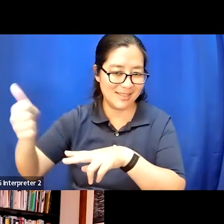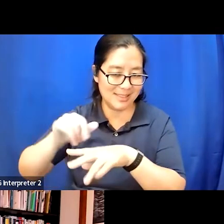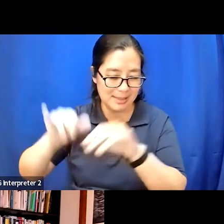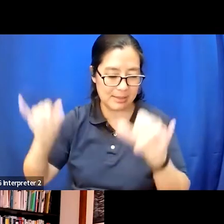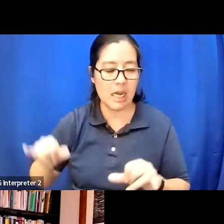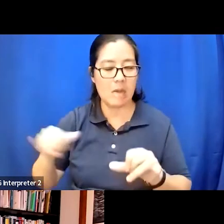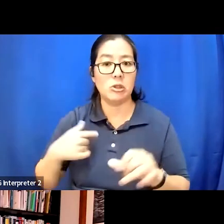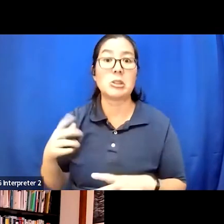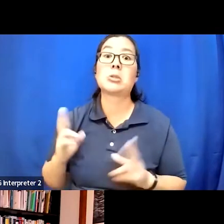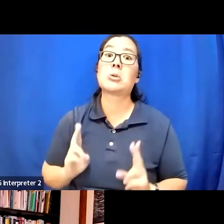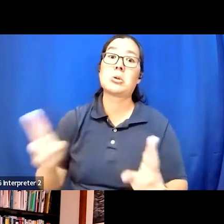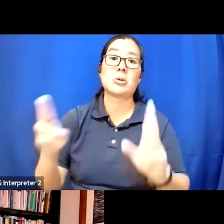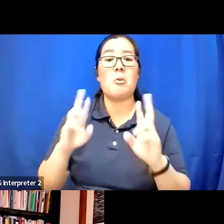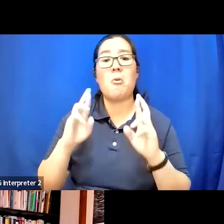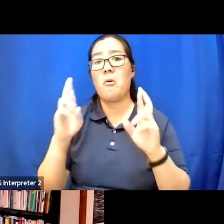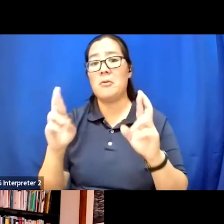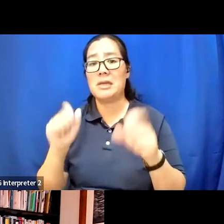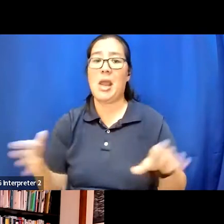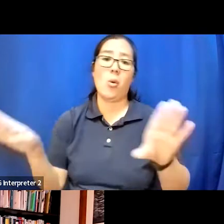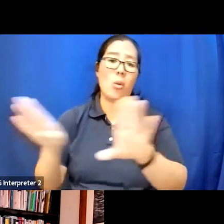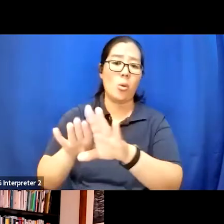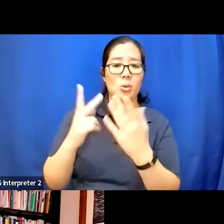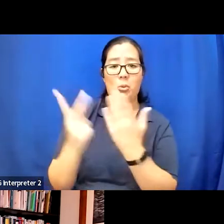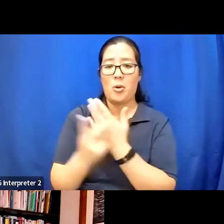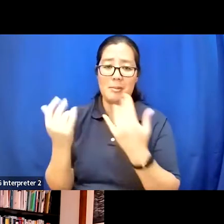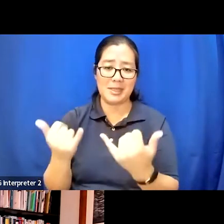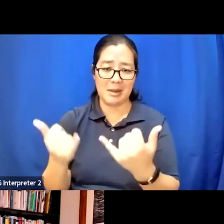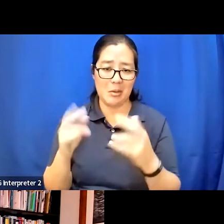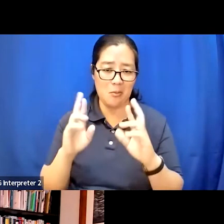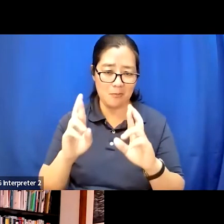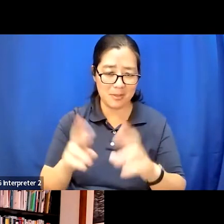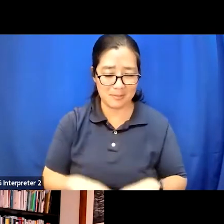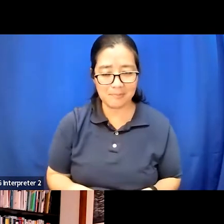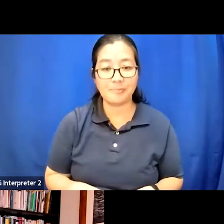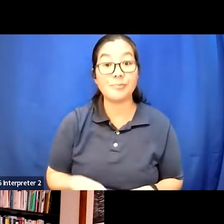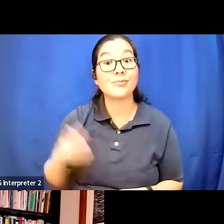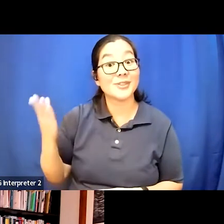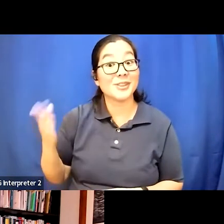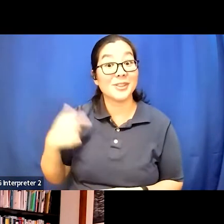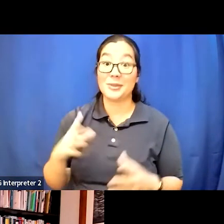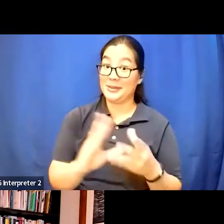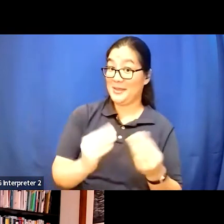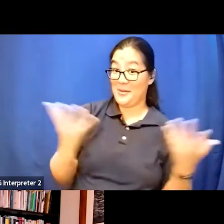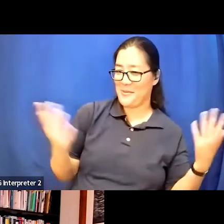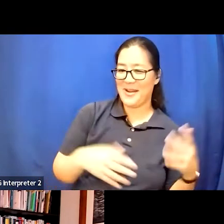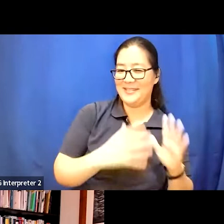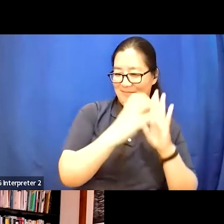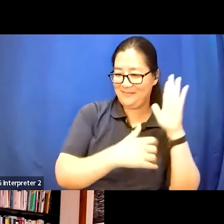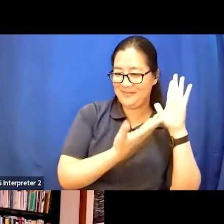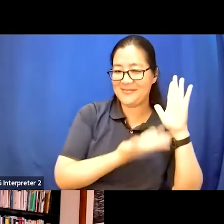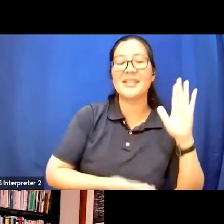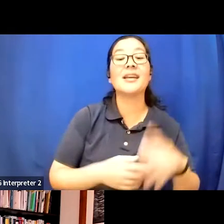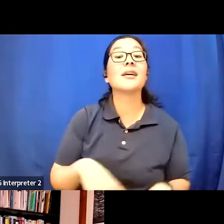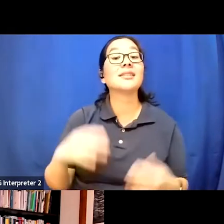back. So hopefully she'll make it in time to close out our program today. She was going to say that today's community